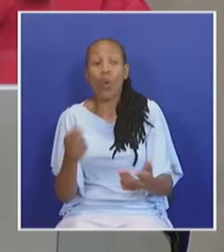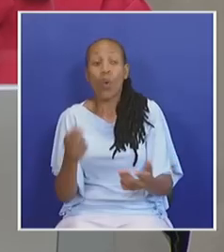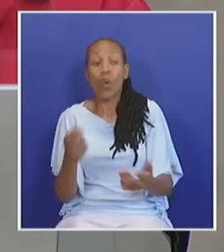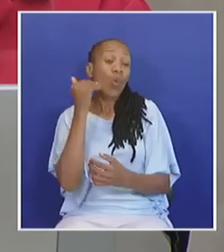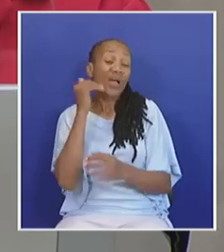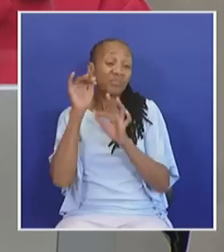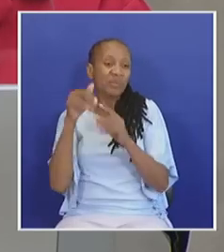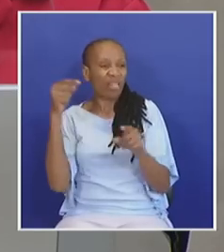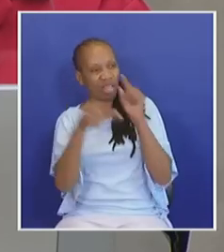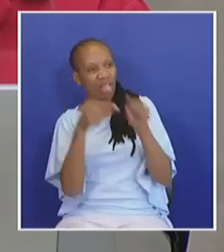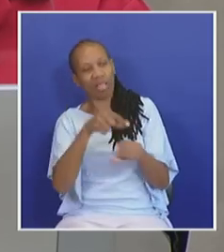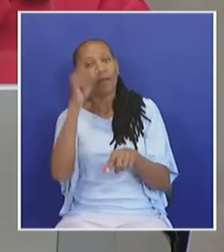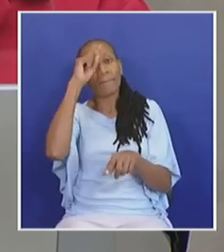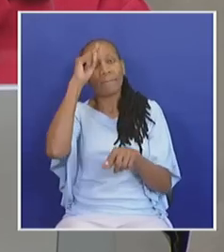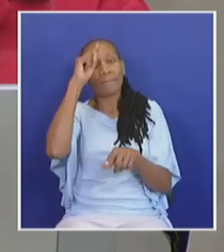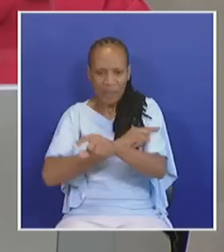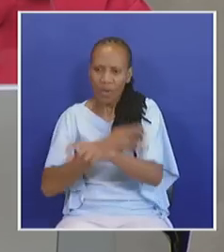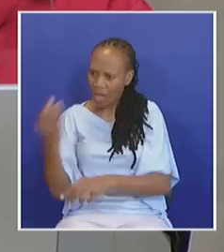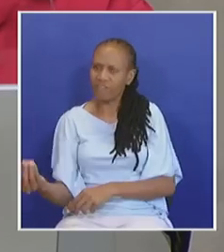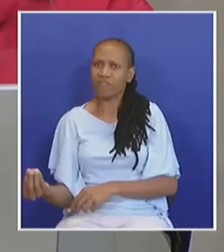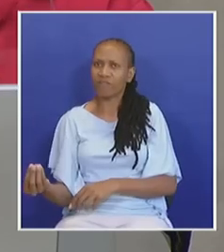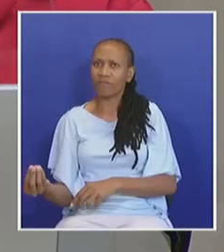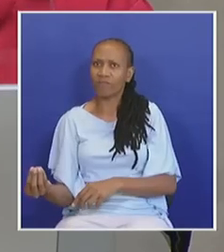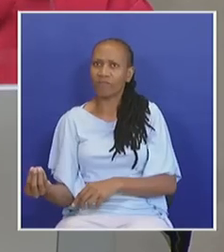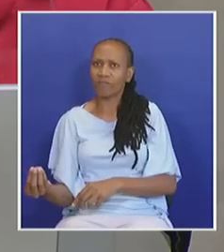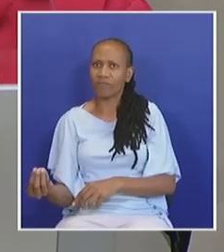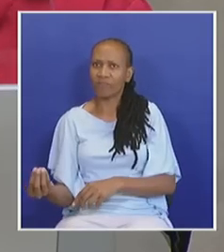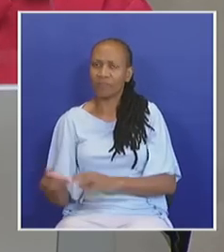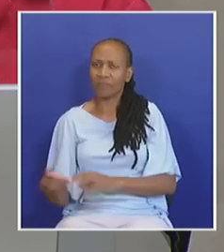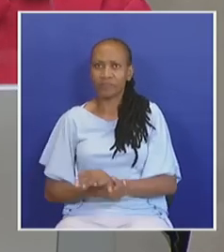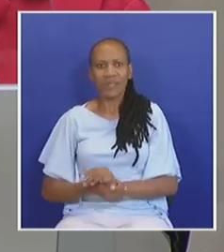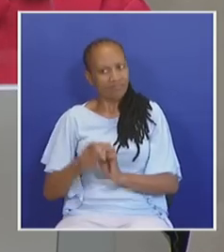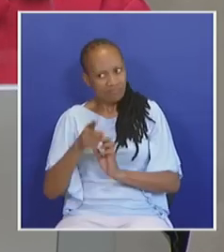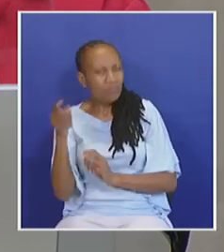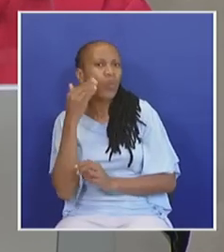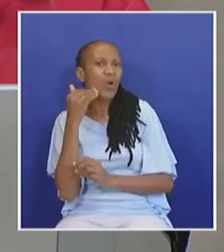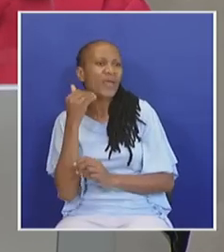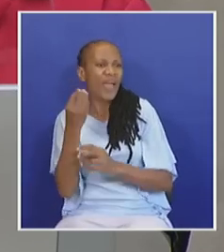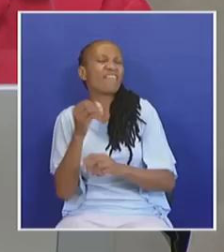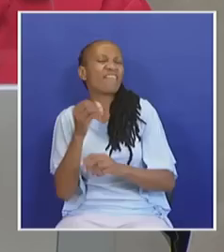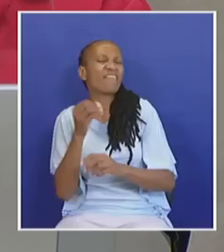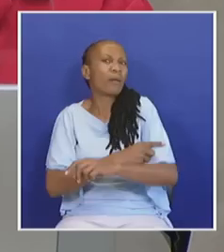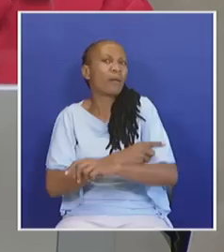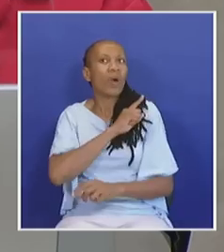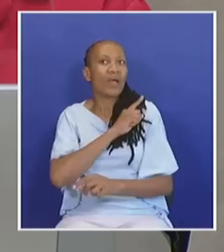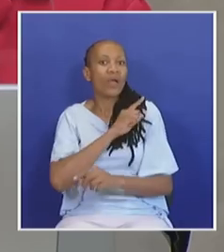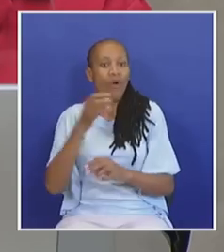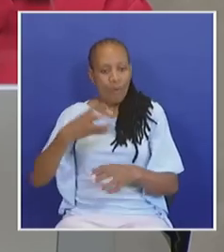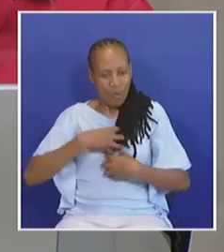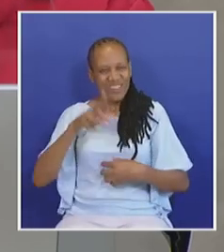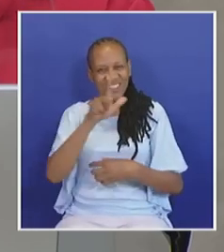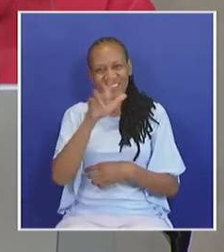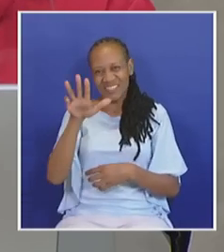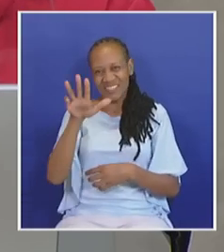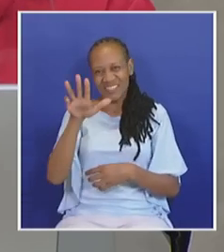to insult black people and the power to condemn them. They have this power because they still own 79% of our